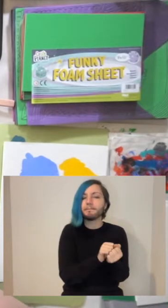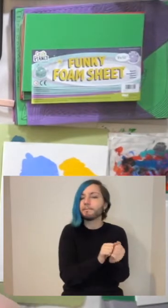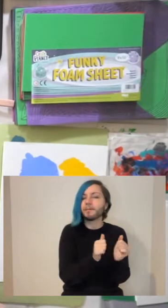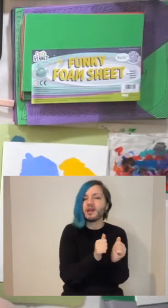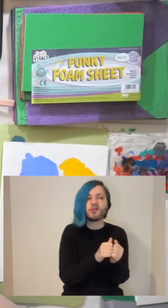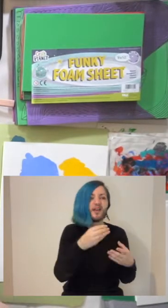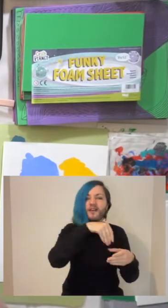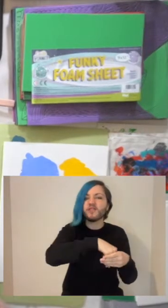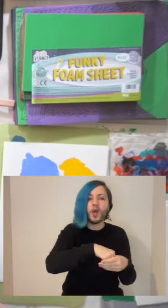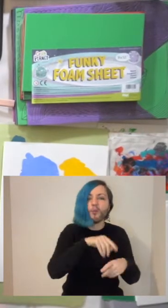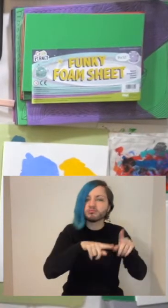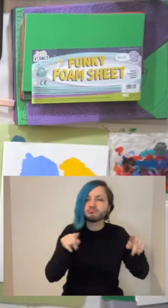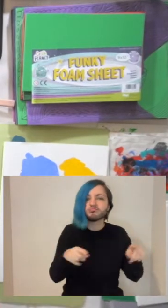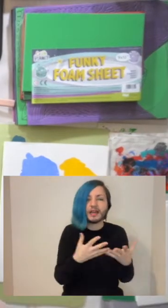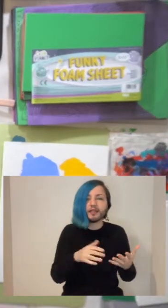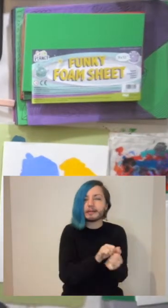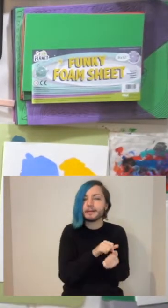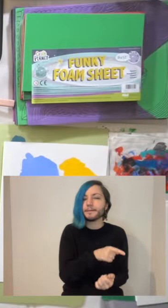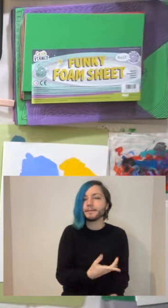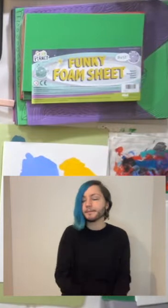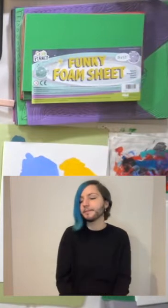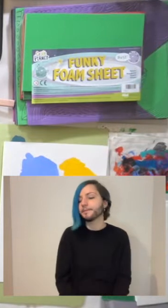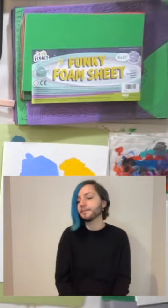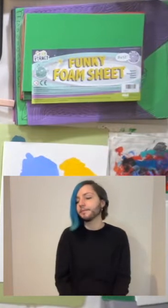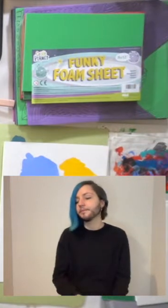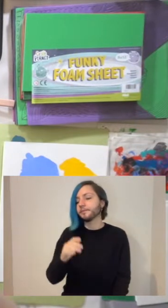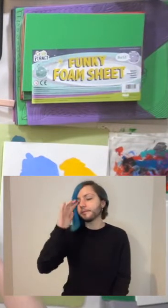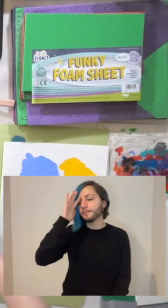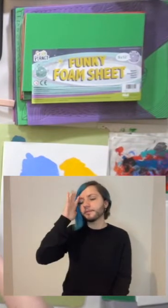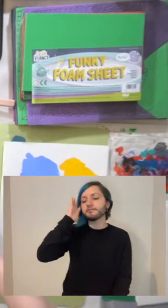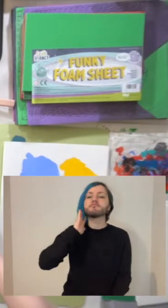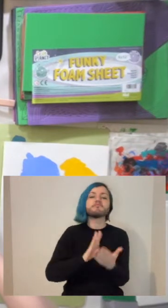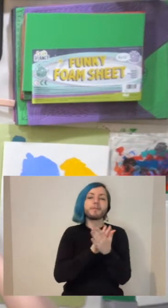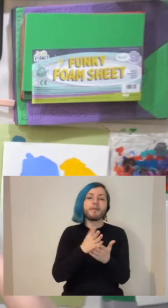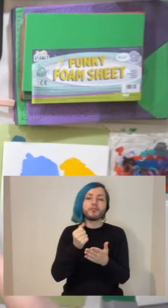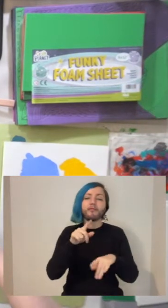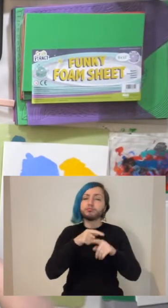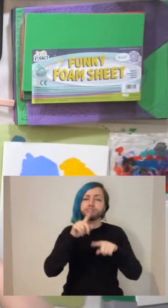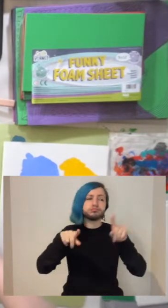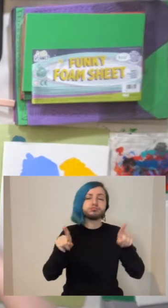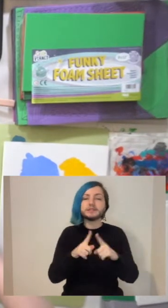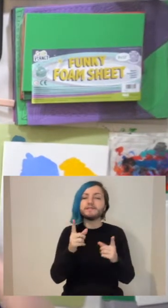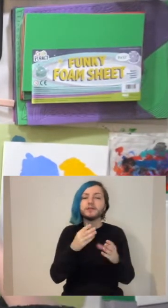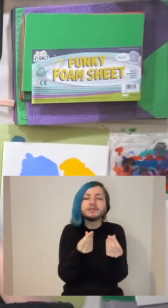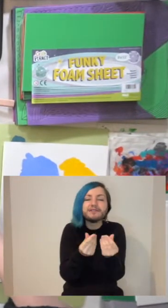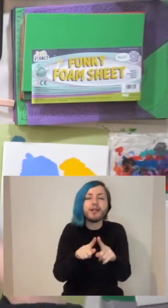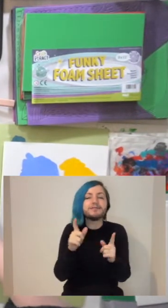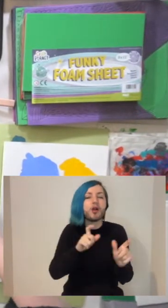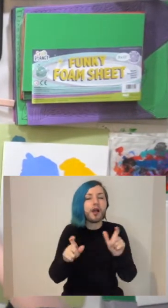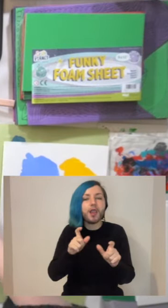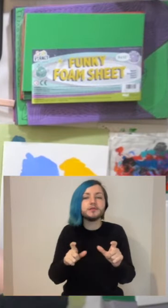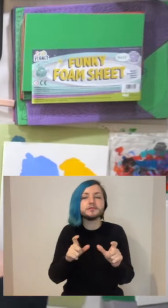scraps of envelopes and things like that. to have a range of